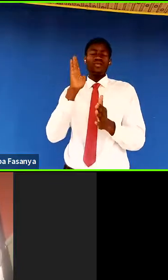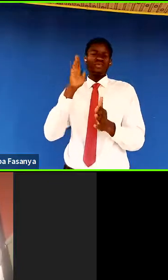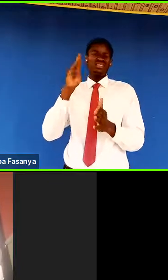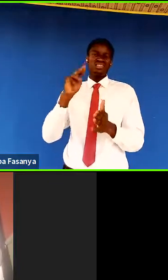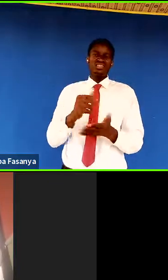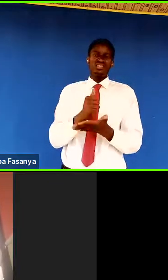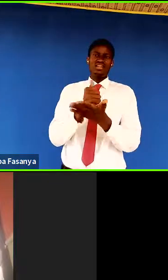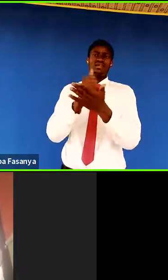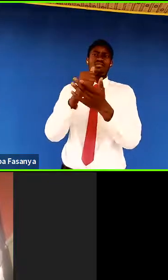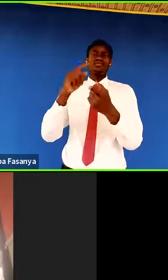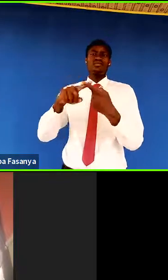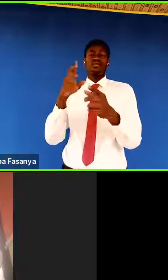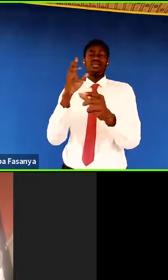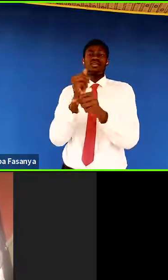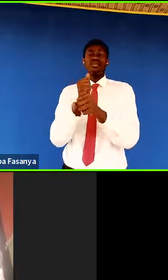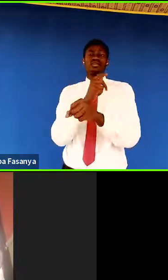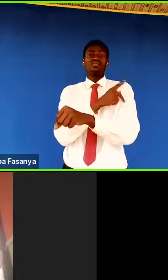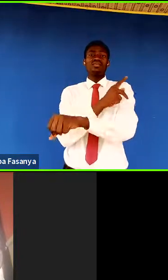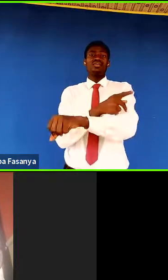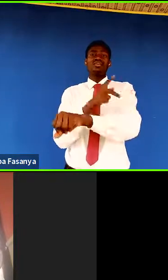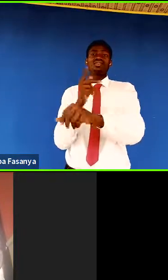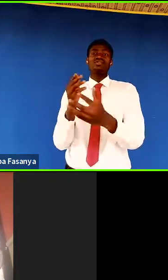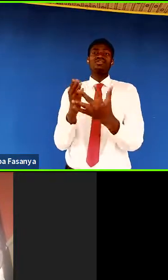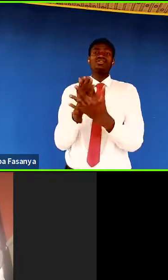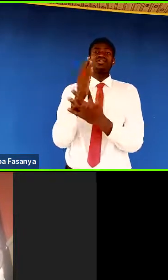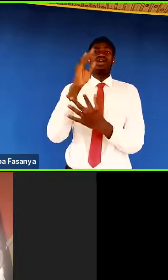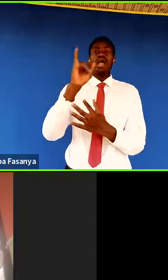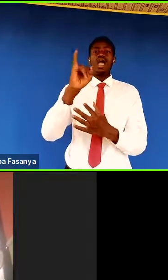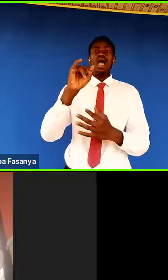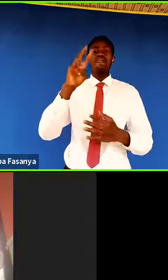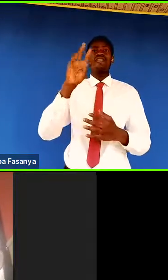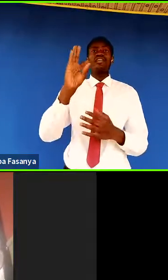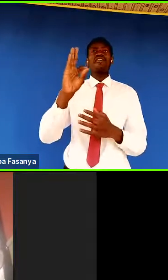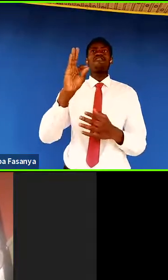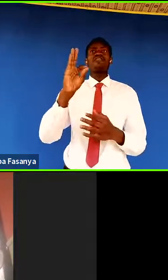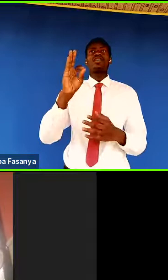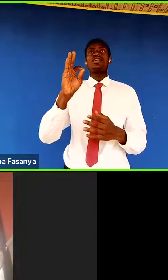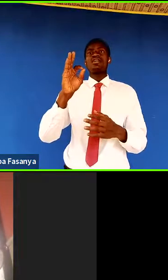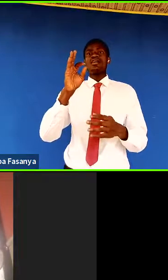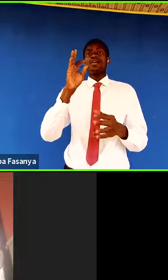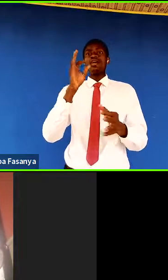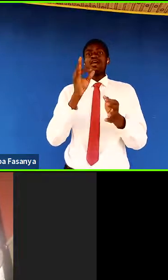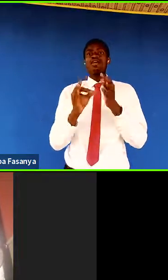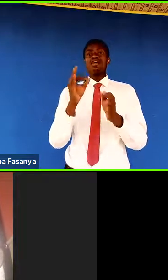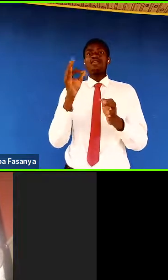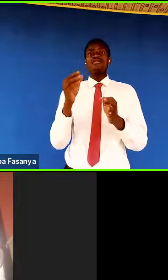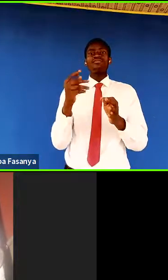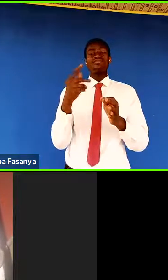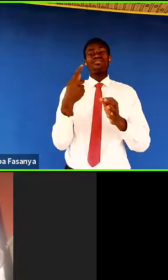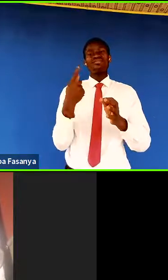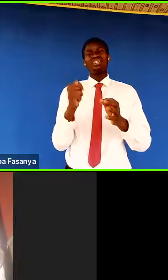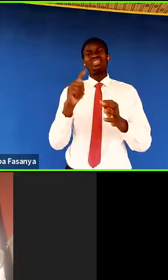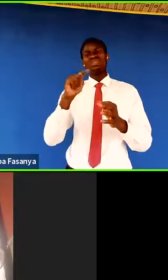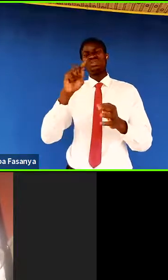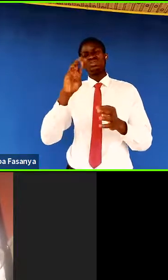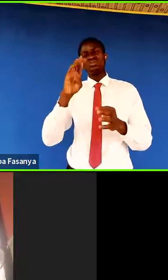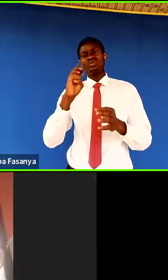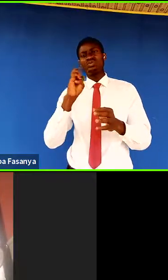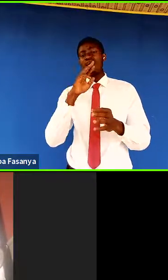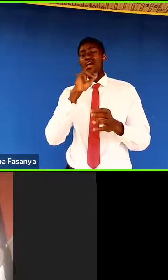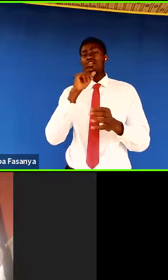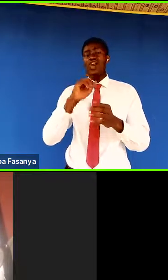IVF, and except if the tubes are not totally blocked, or maybe the tubes just contracted at the